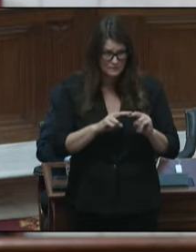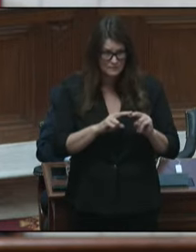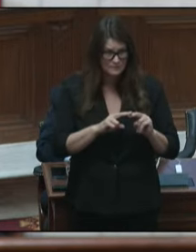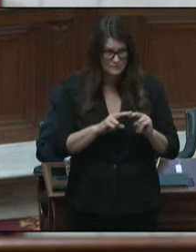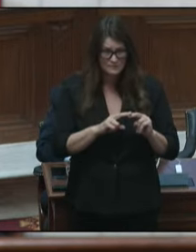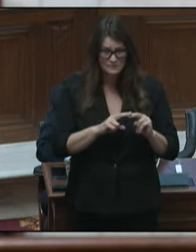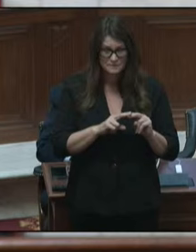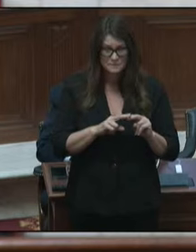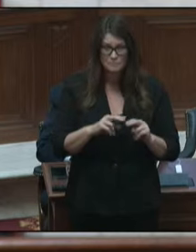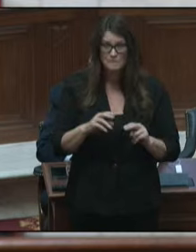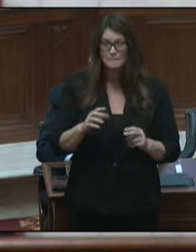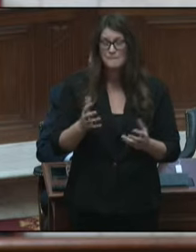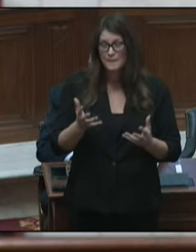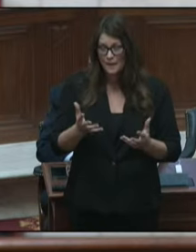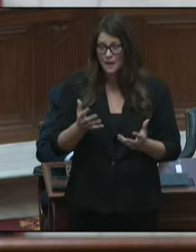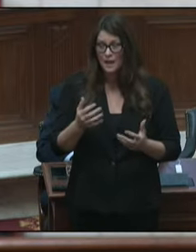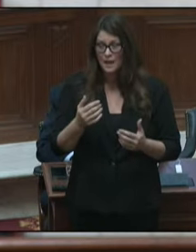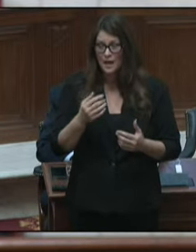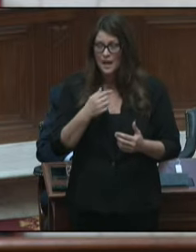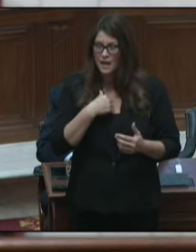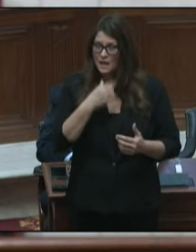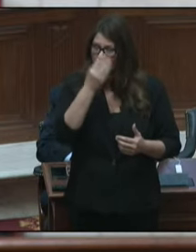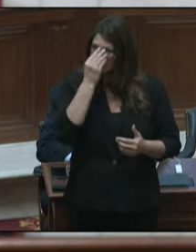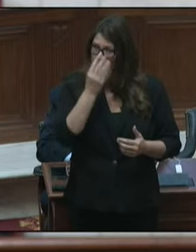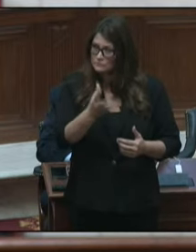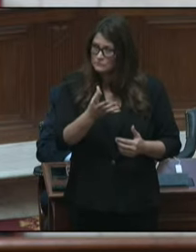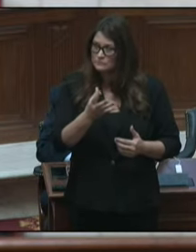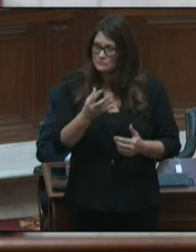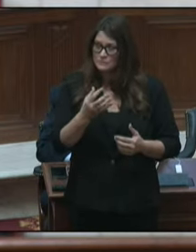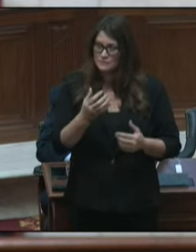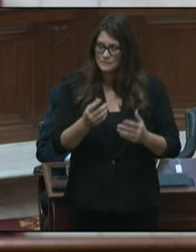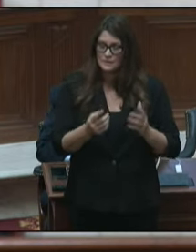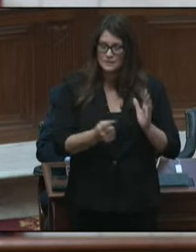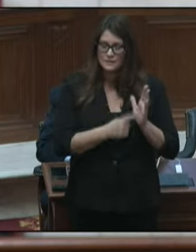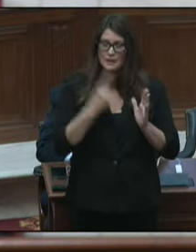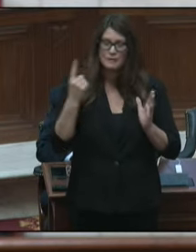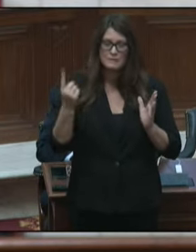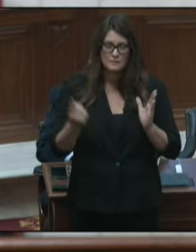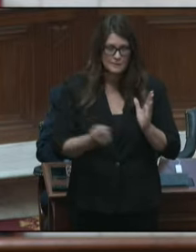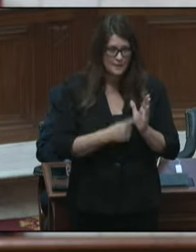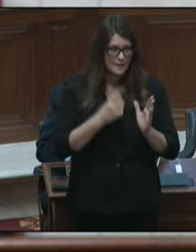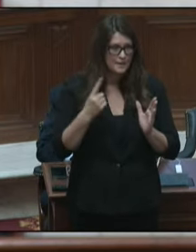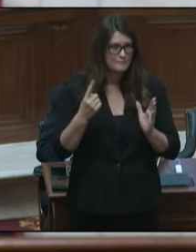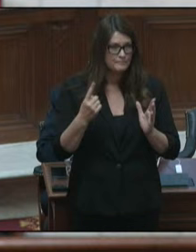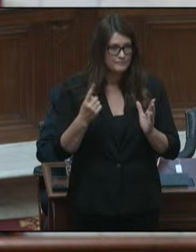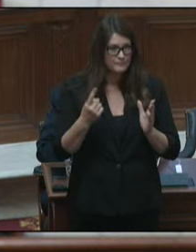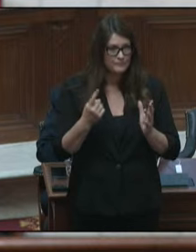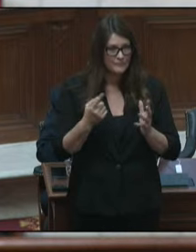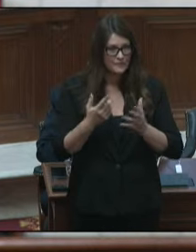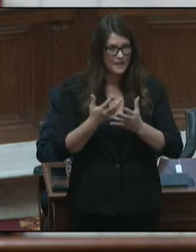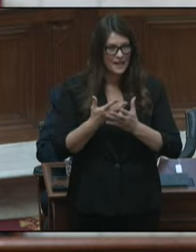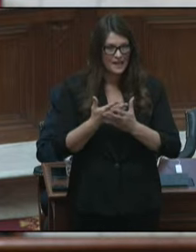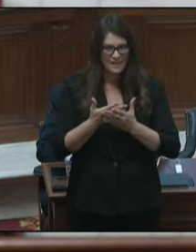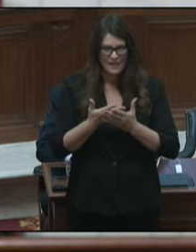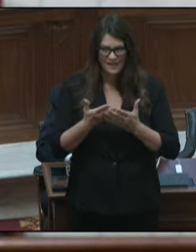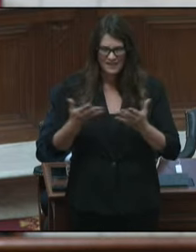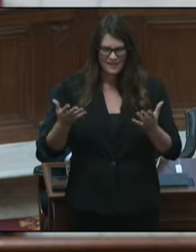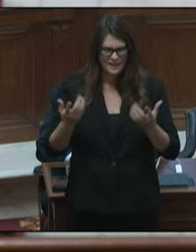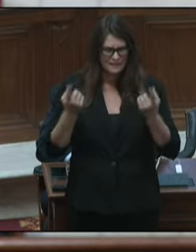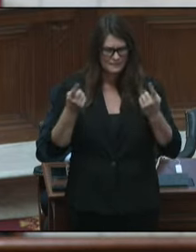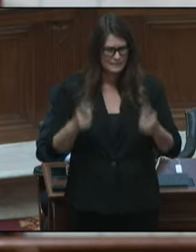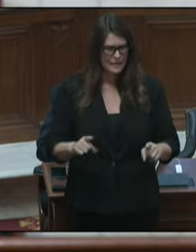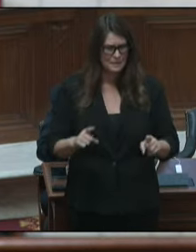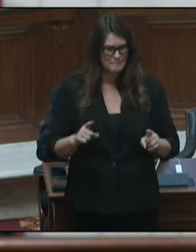Now, I would also tell you that oftentimes, things come in really odd-looking